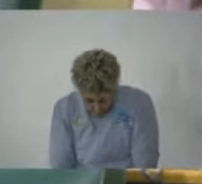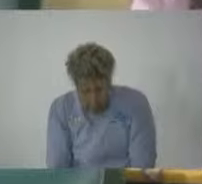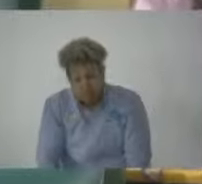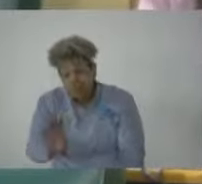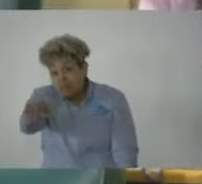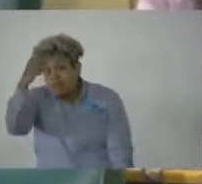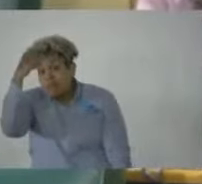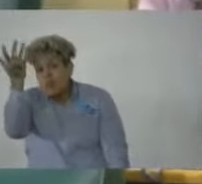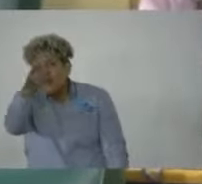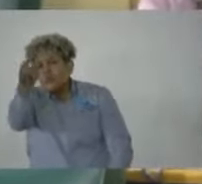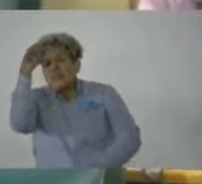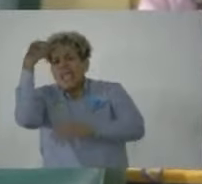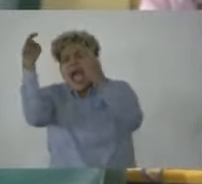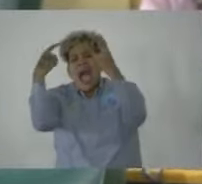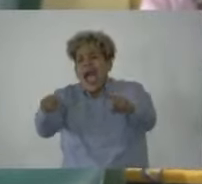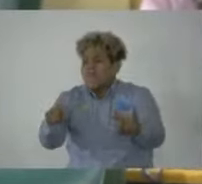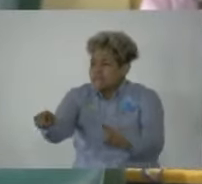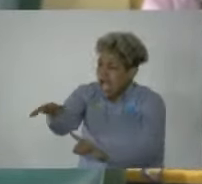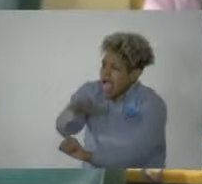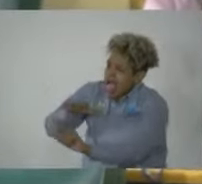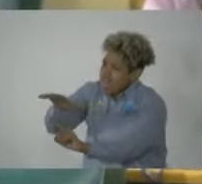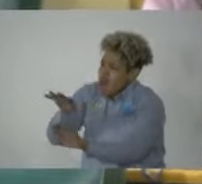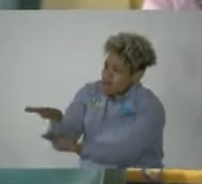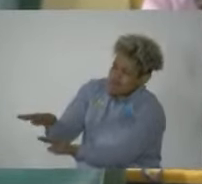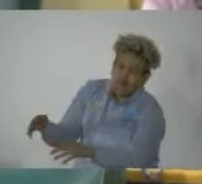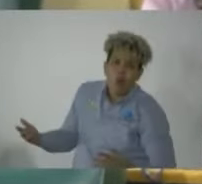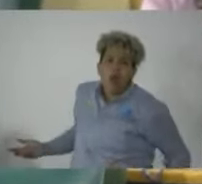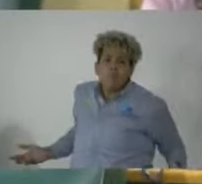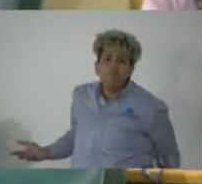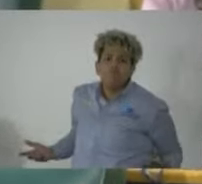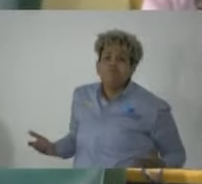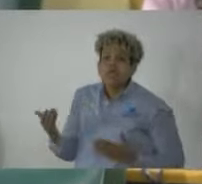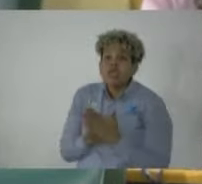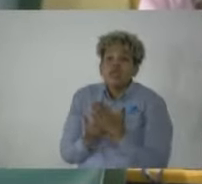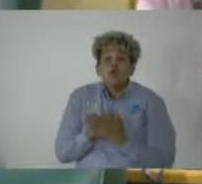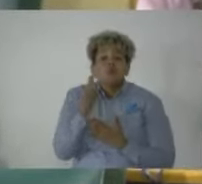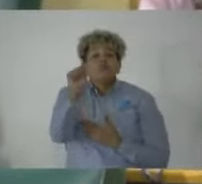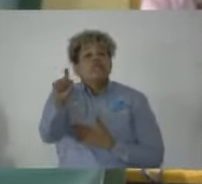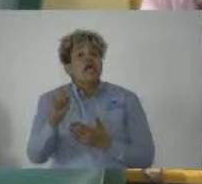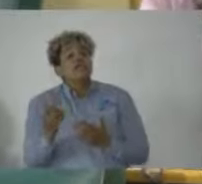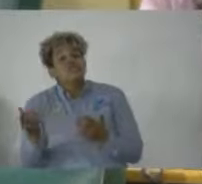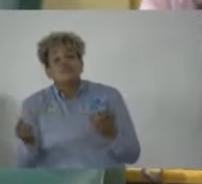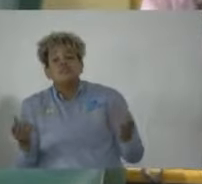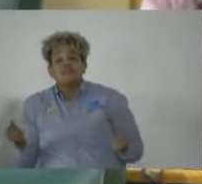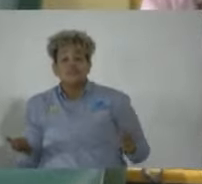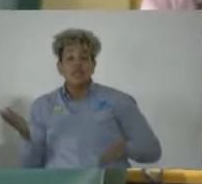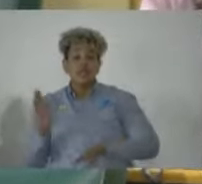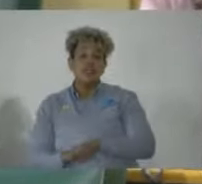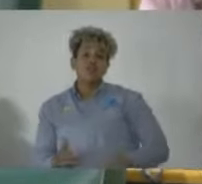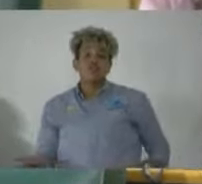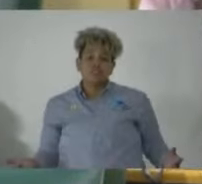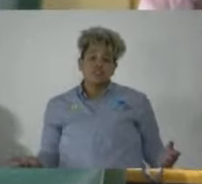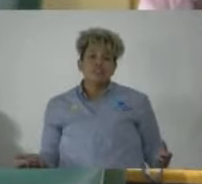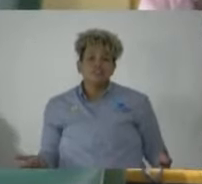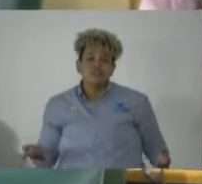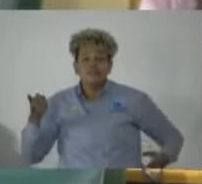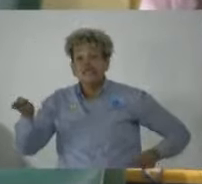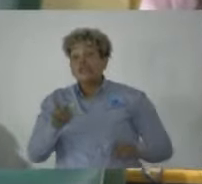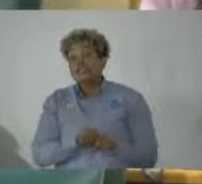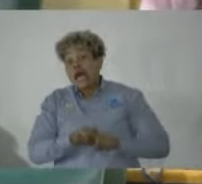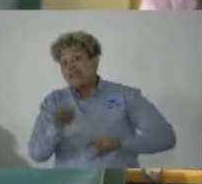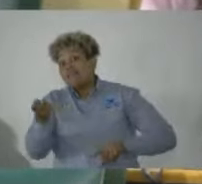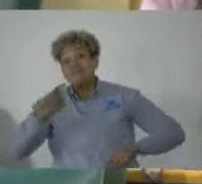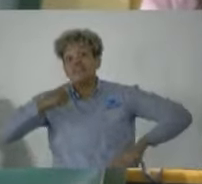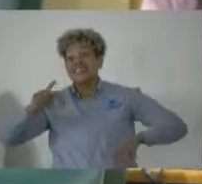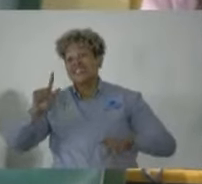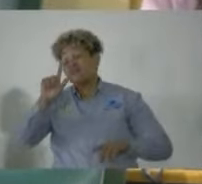Now, what do you think happens in such an environment? Income tax revenues increase. There, as